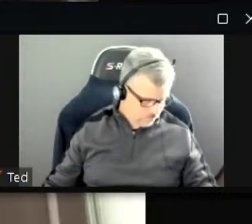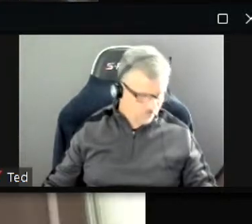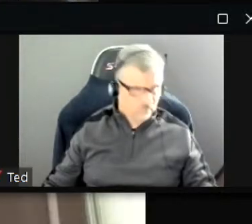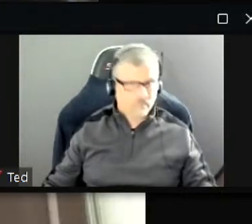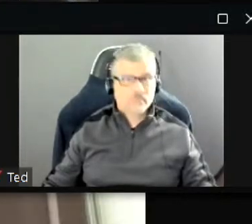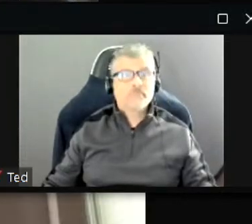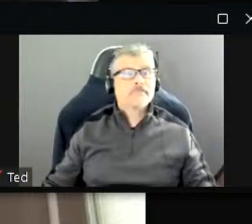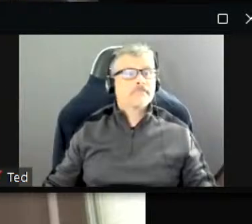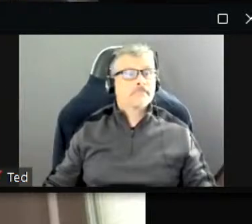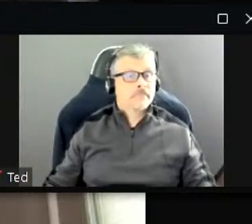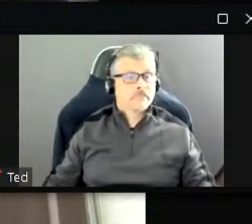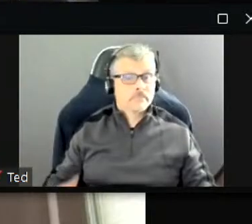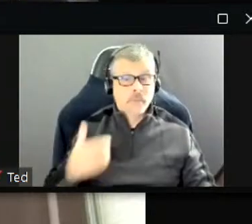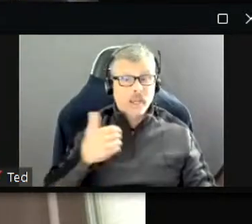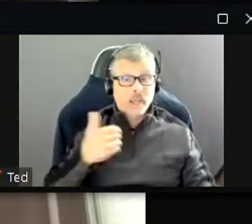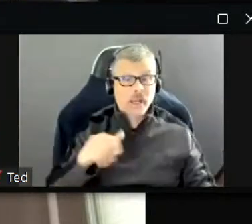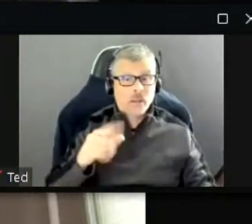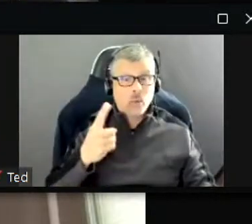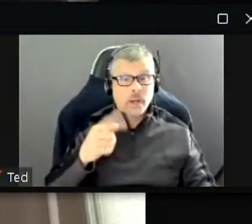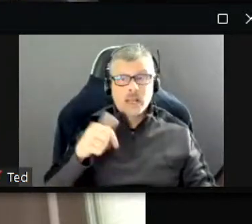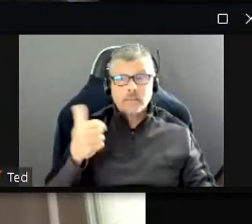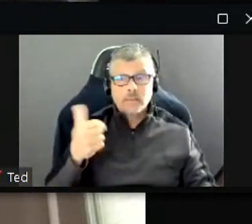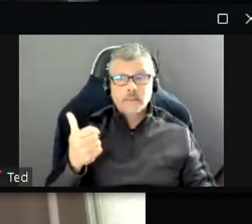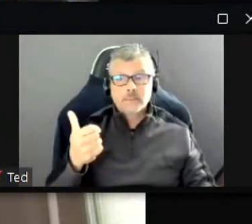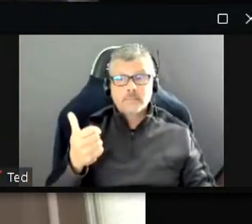Anybody else?